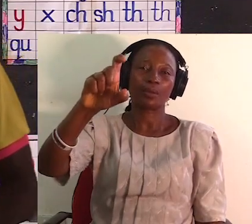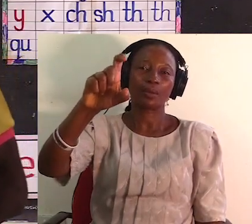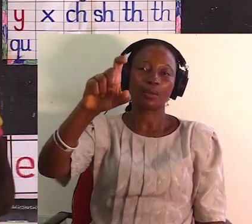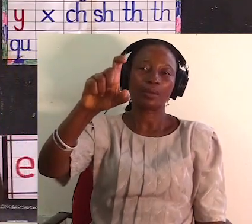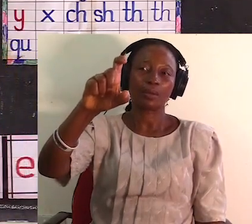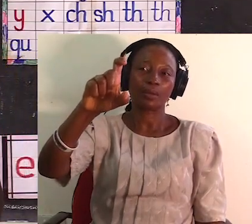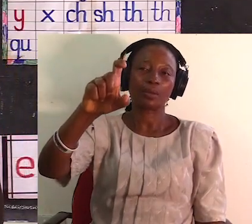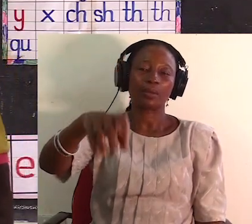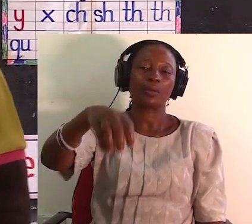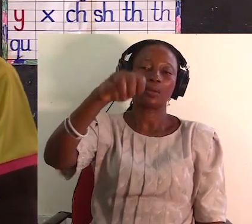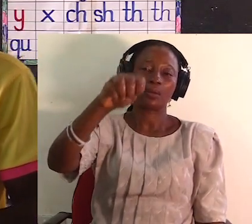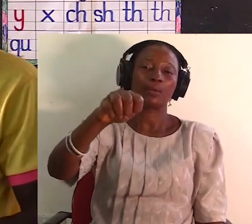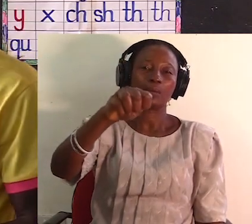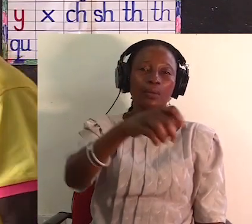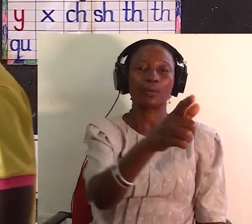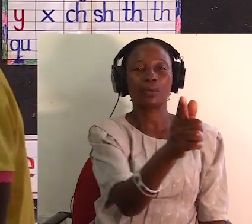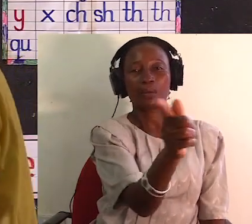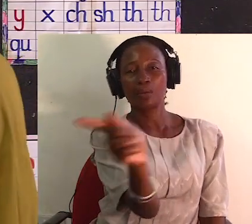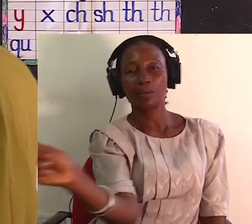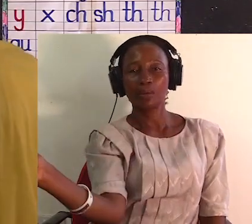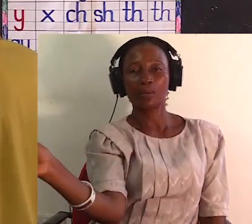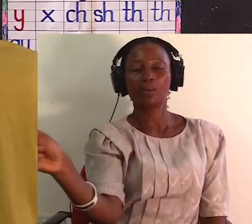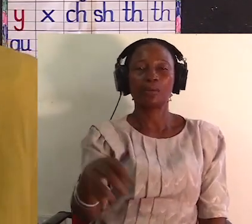E, as in egg.